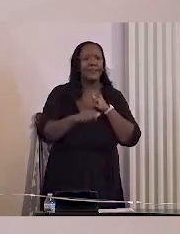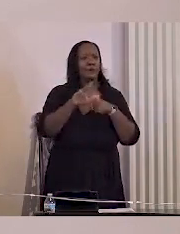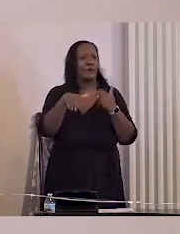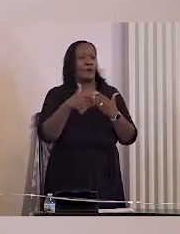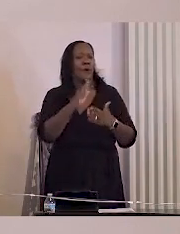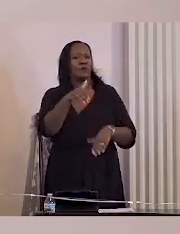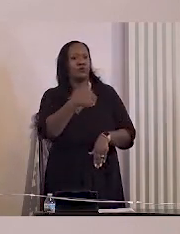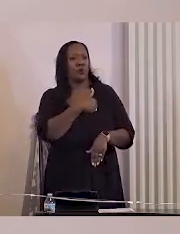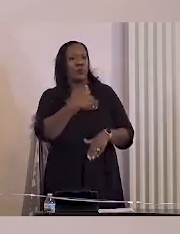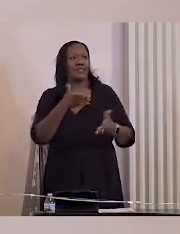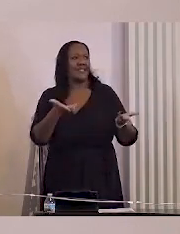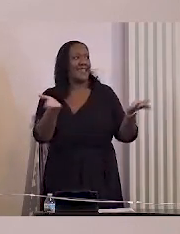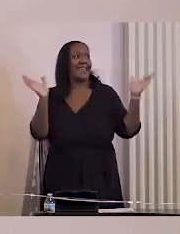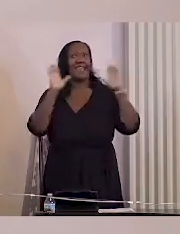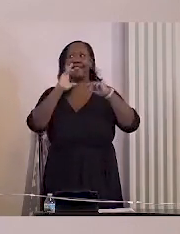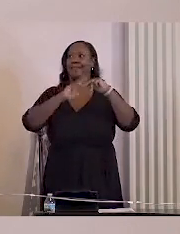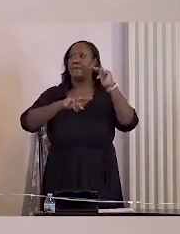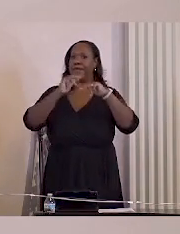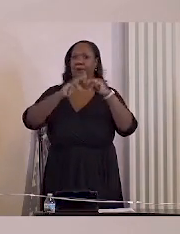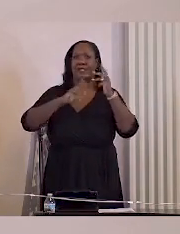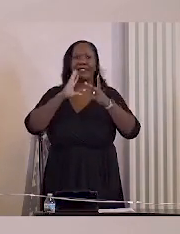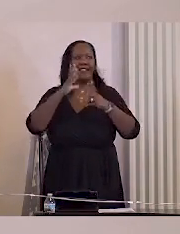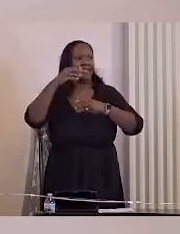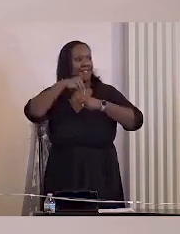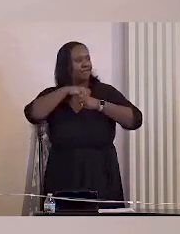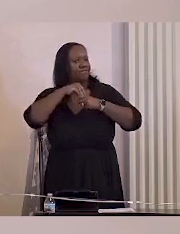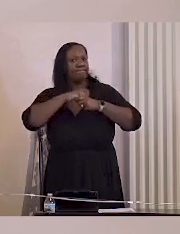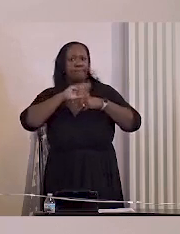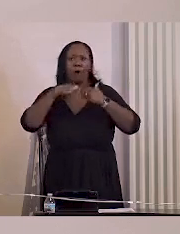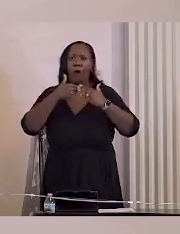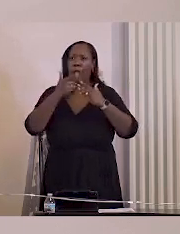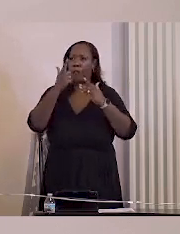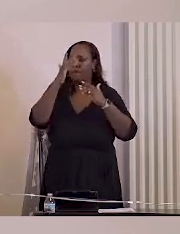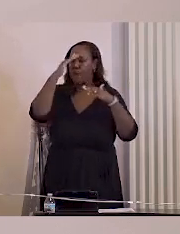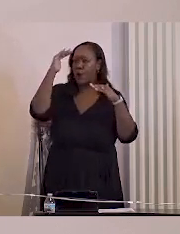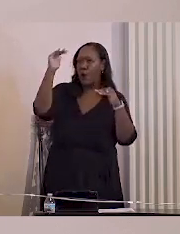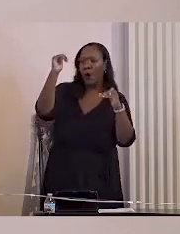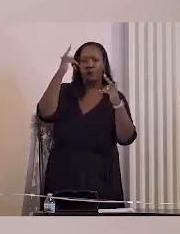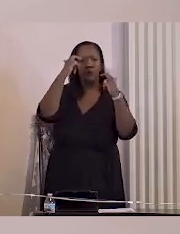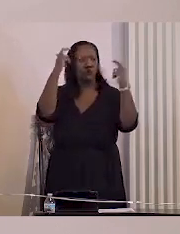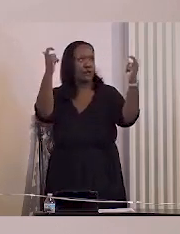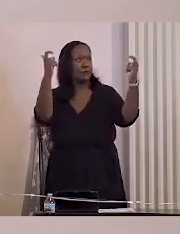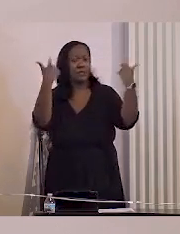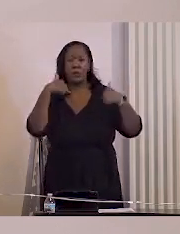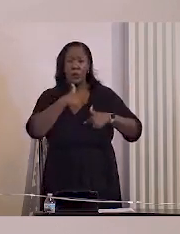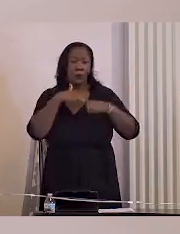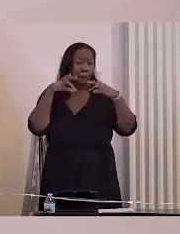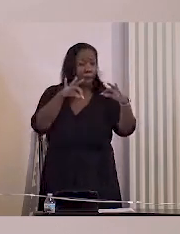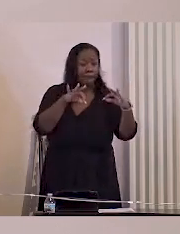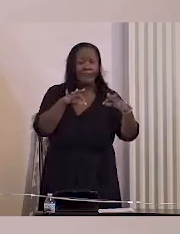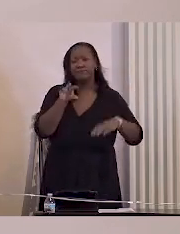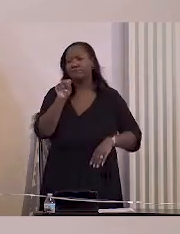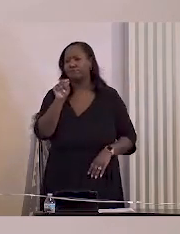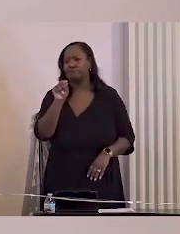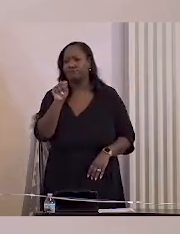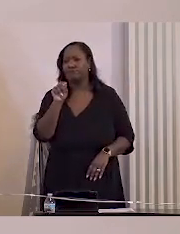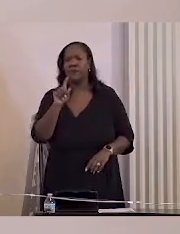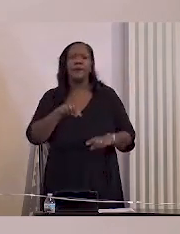dreams more than ever. We don't always get it right at All Souls, but at